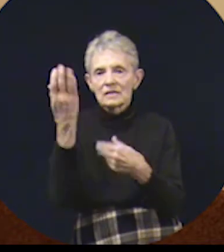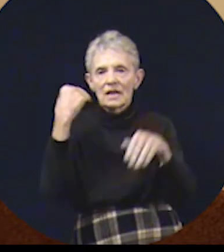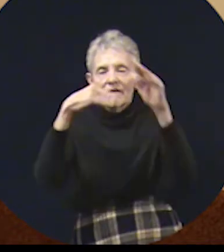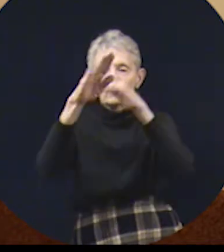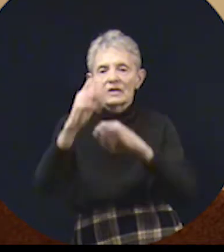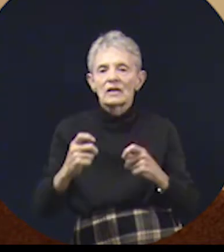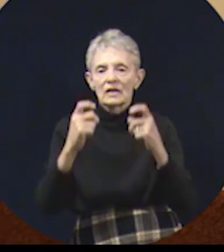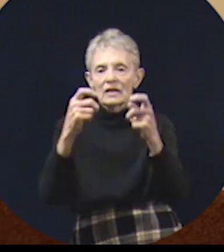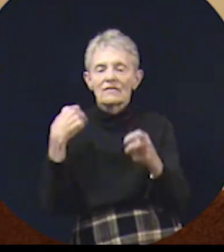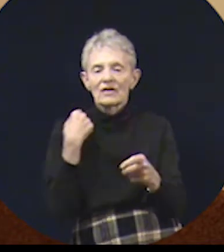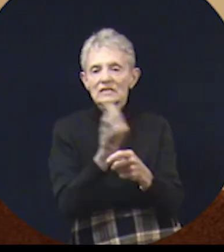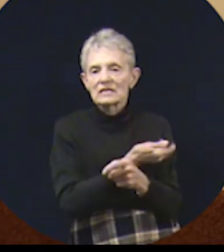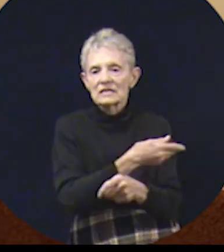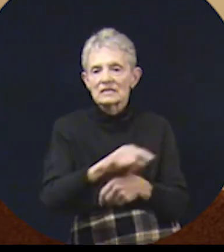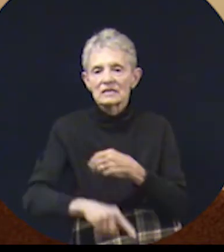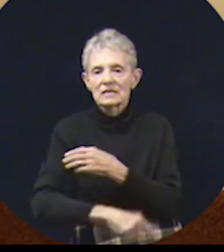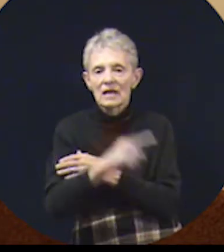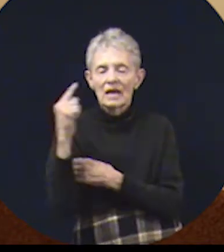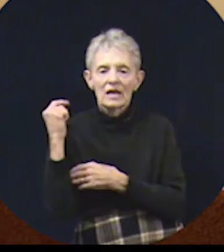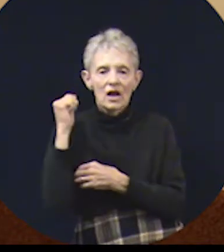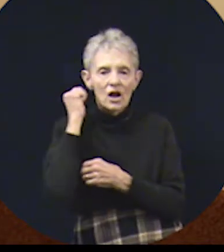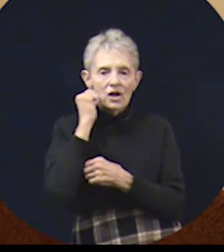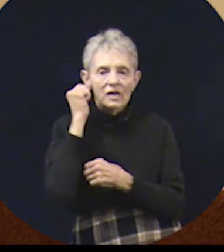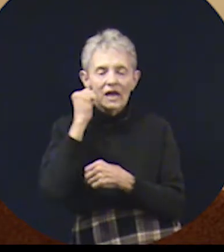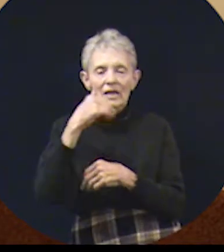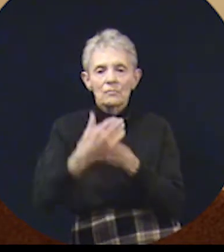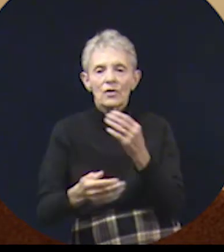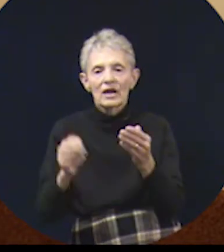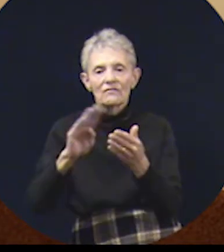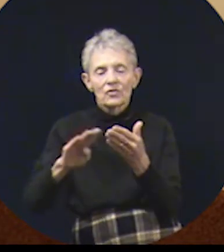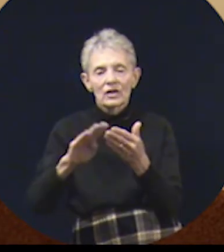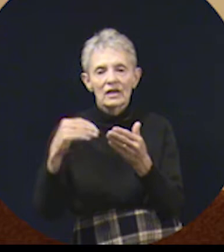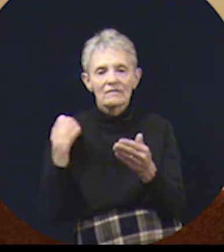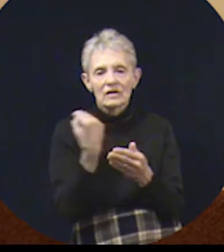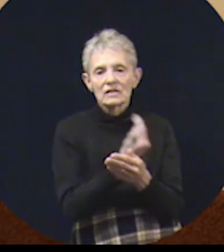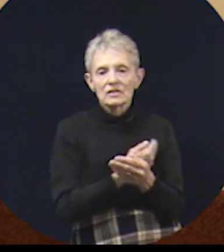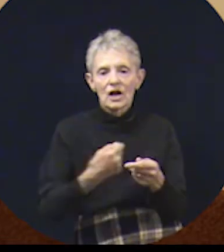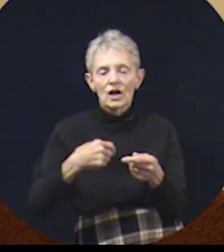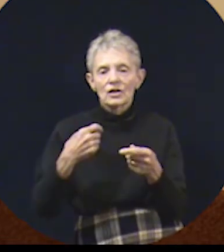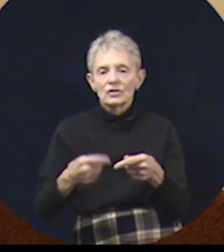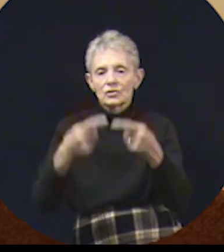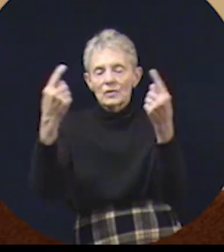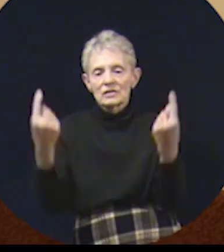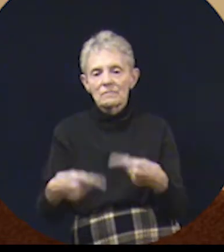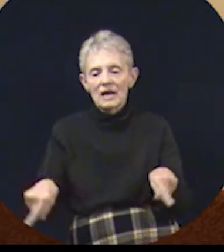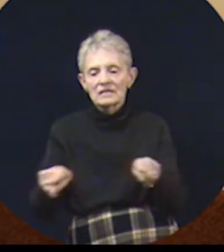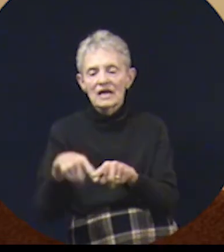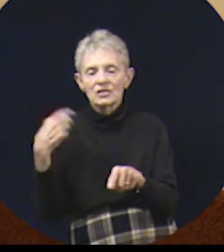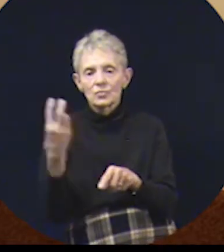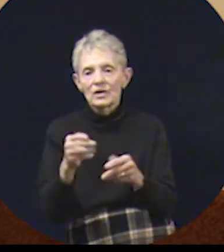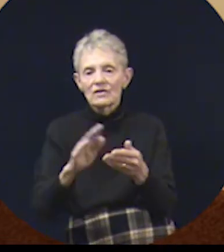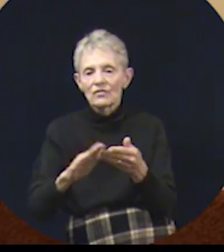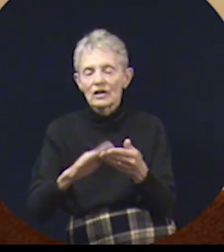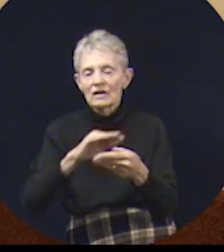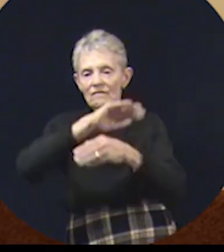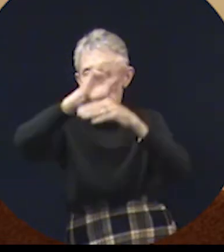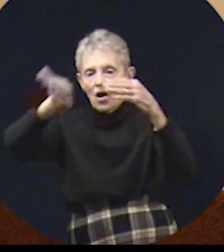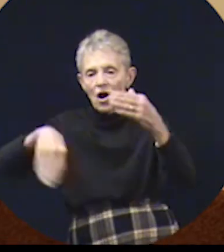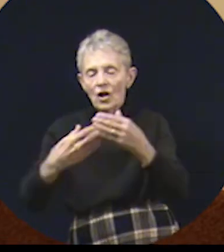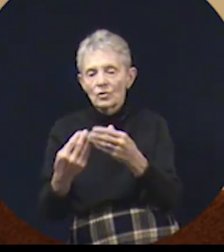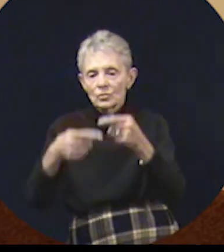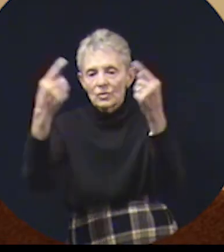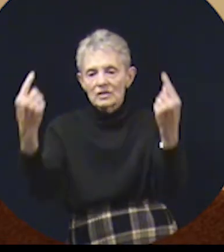heaven. Give us this day our daily bread, and forgive us our trespasses, as we forgive those